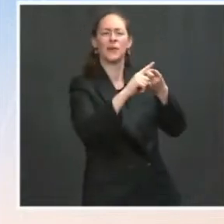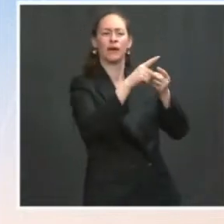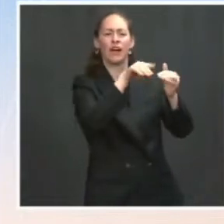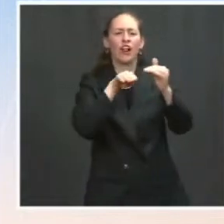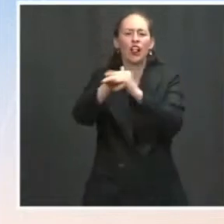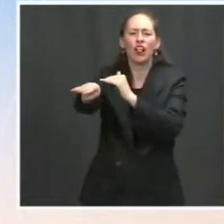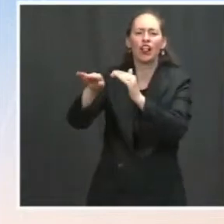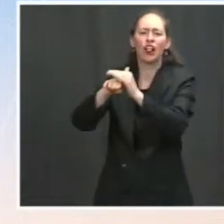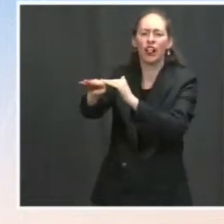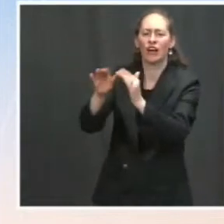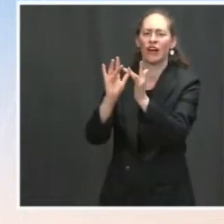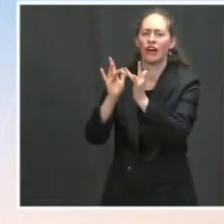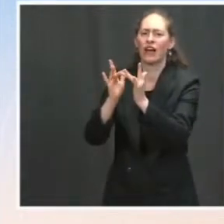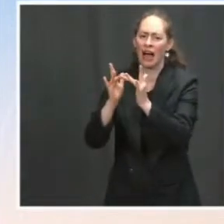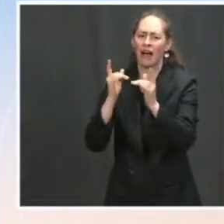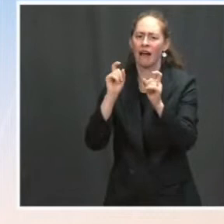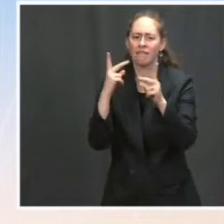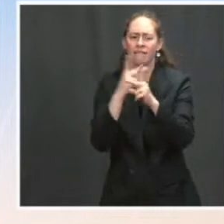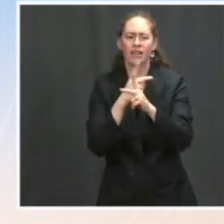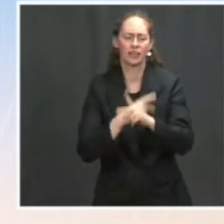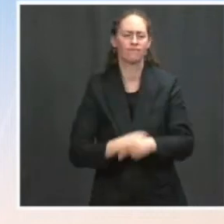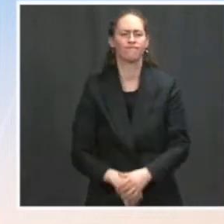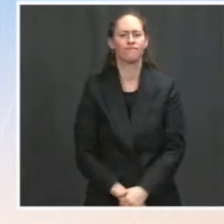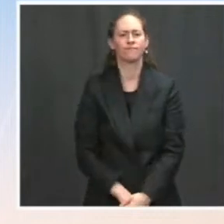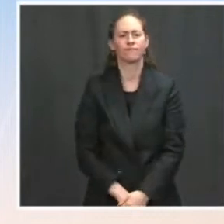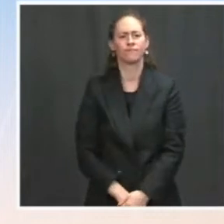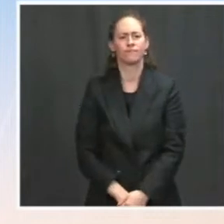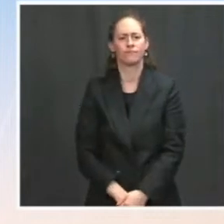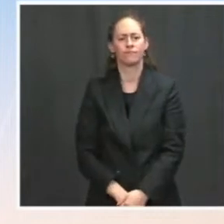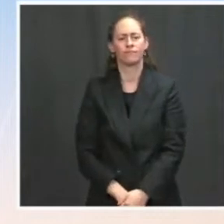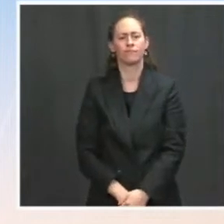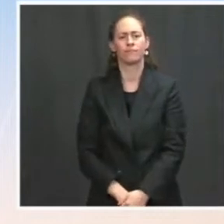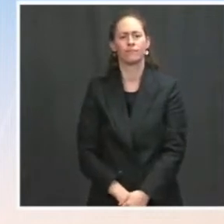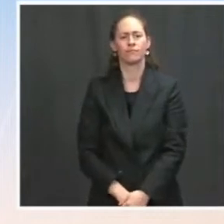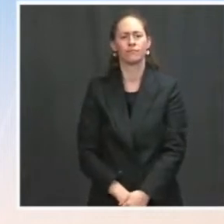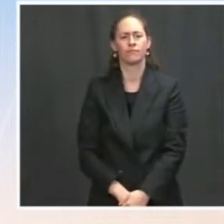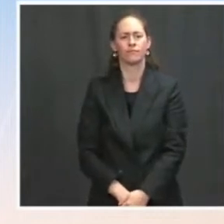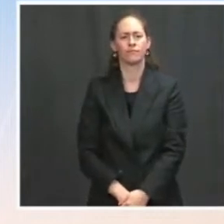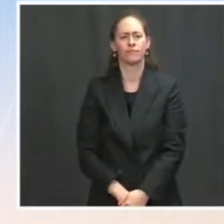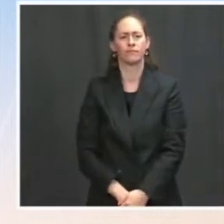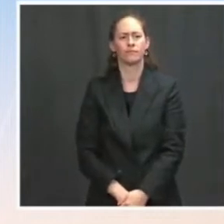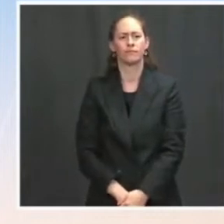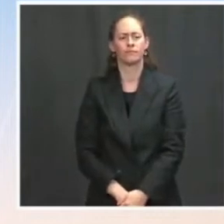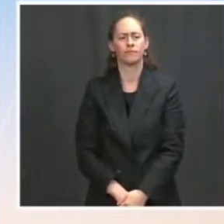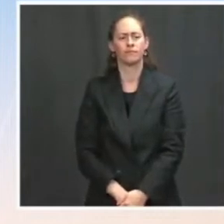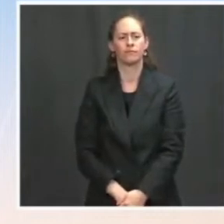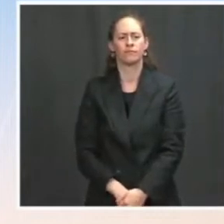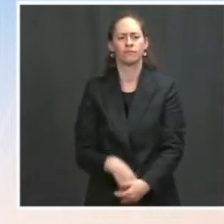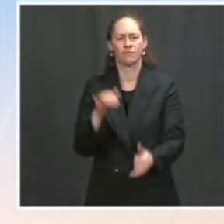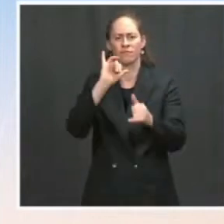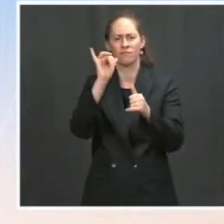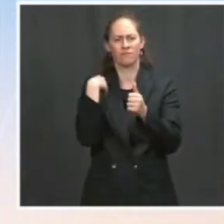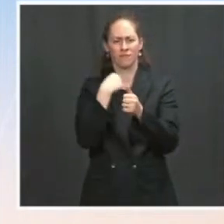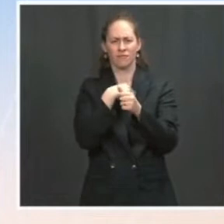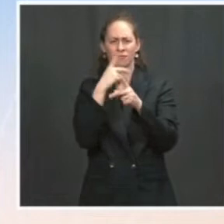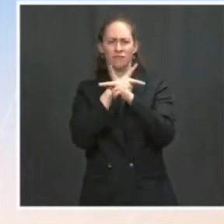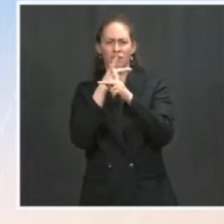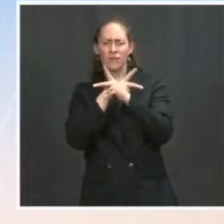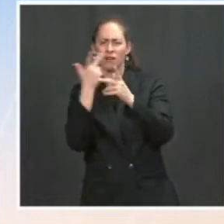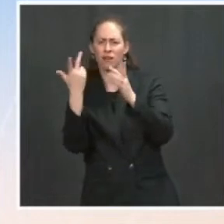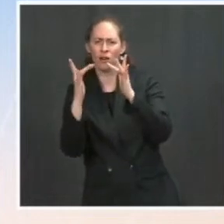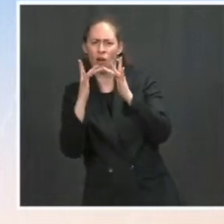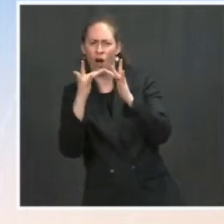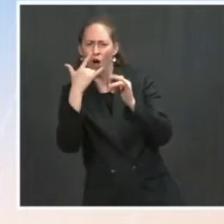network. The operational technology side of the network is the part that actually drives control of a pipeline, for example, and as such, it is the more